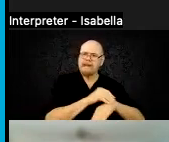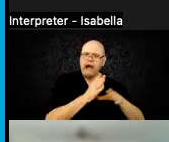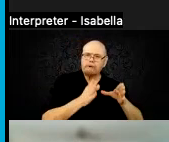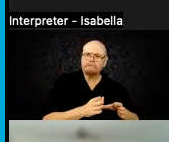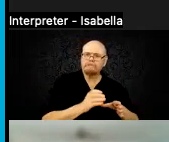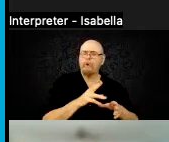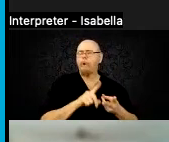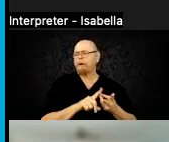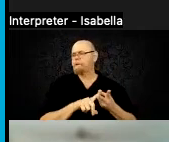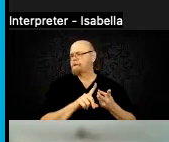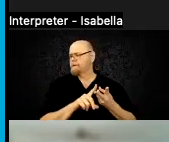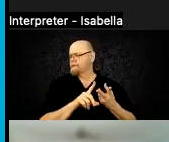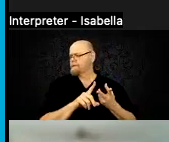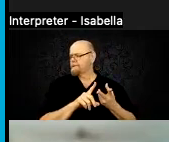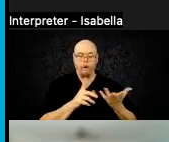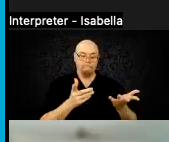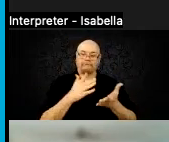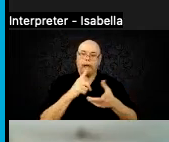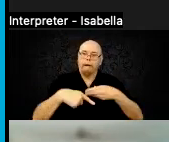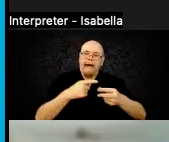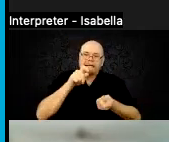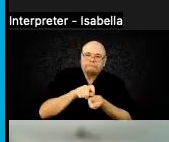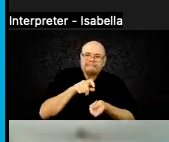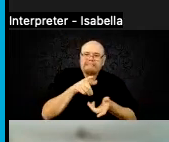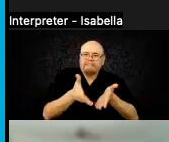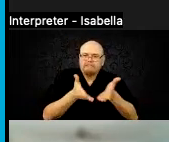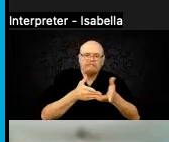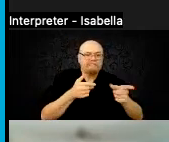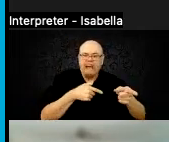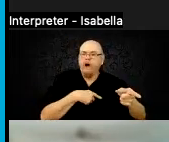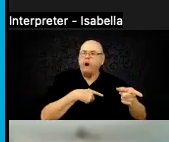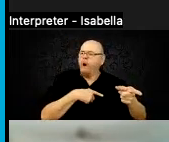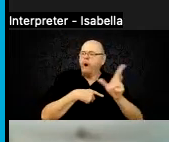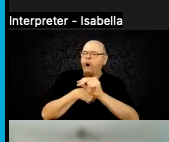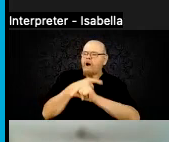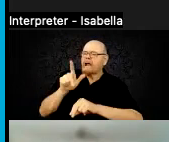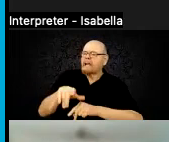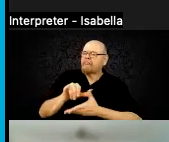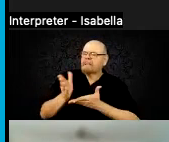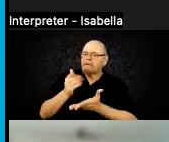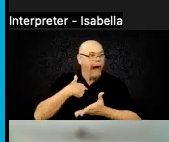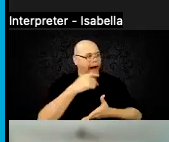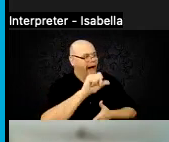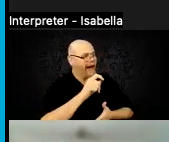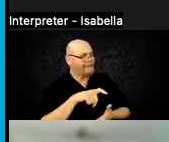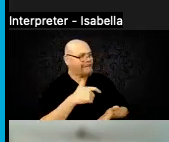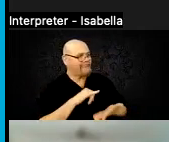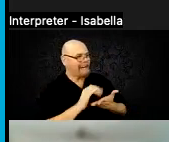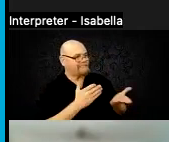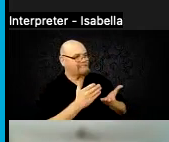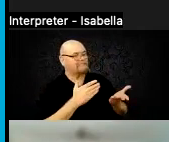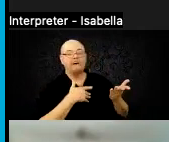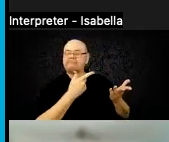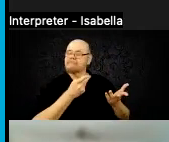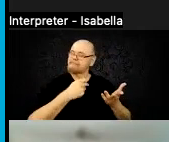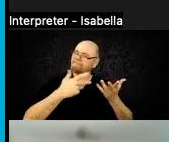you and your counselor about the services that you need to meet your employment goal, right? We can help with facilitating that conversation or help you